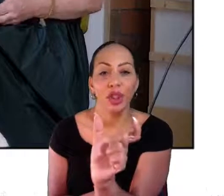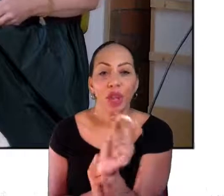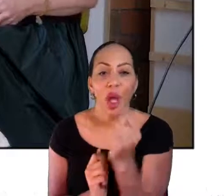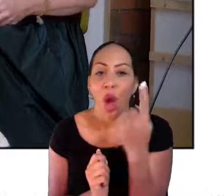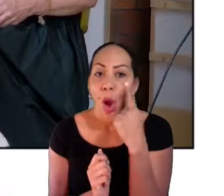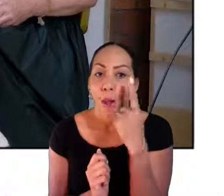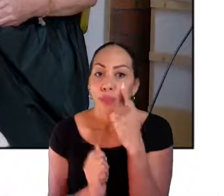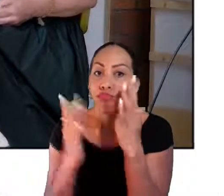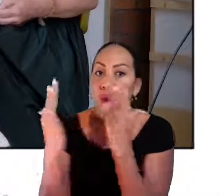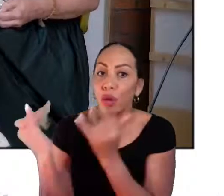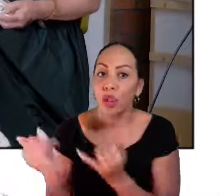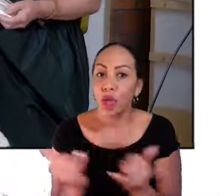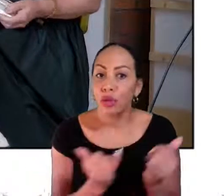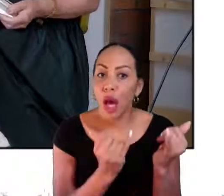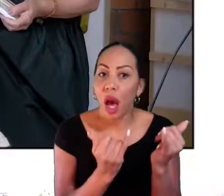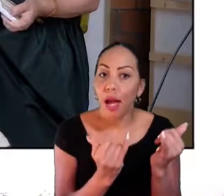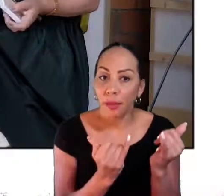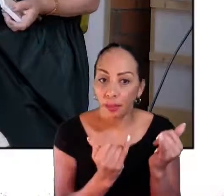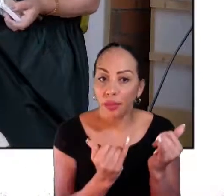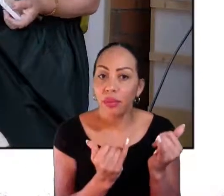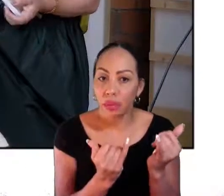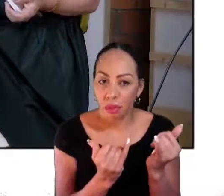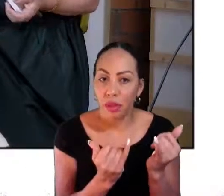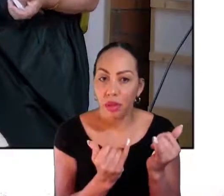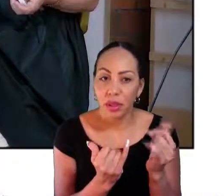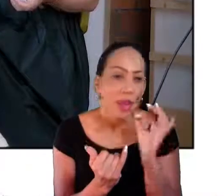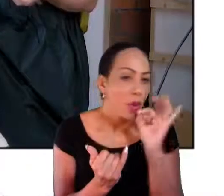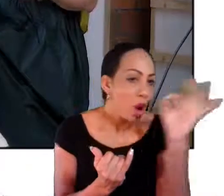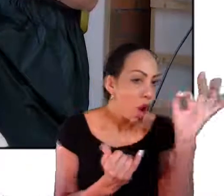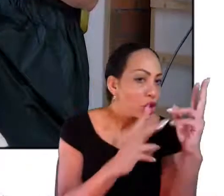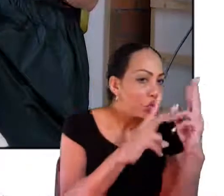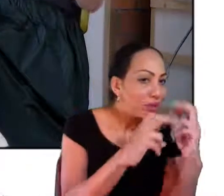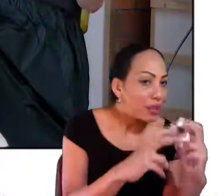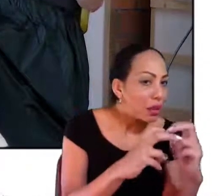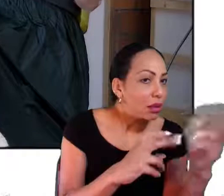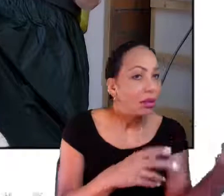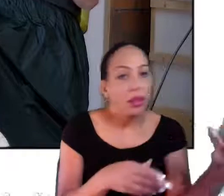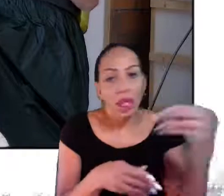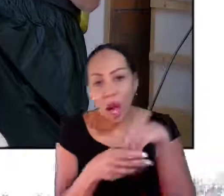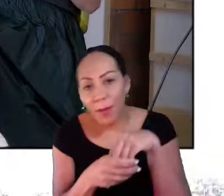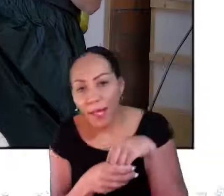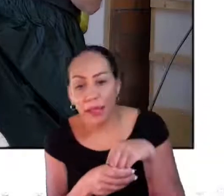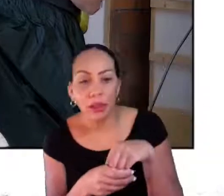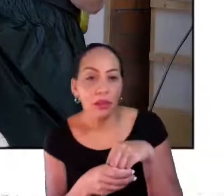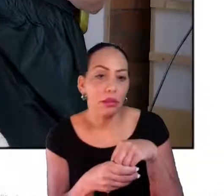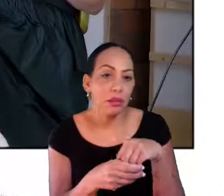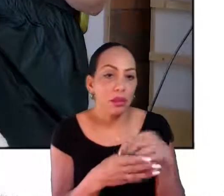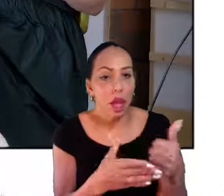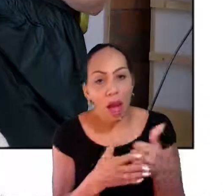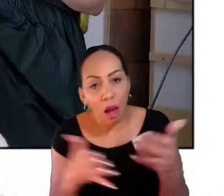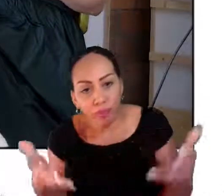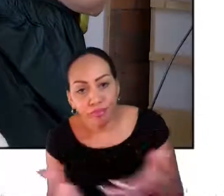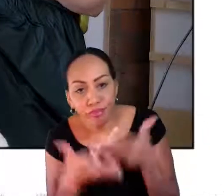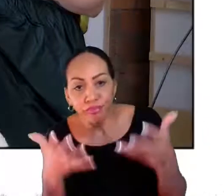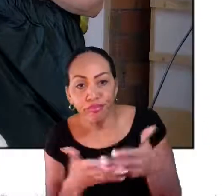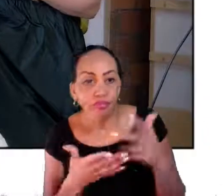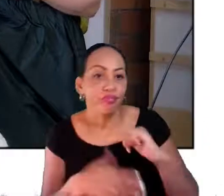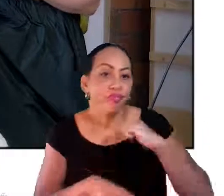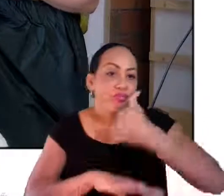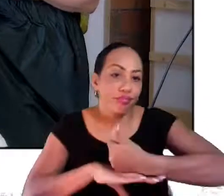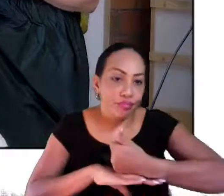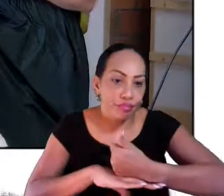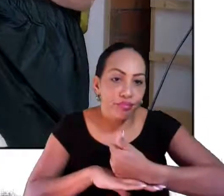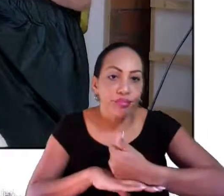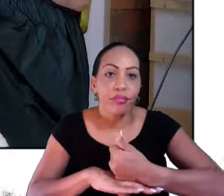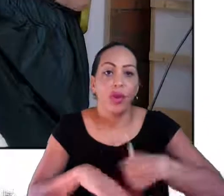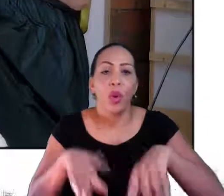kick. And then also we run a couple of sessions here, but then also started to use some of the